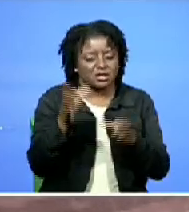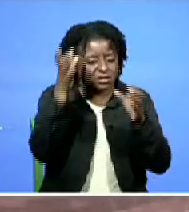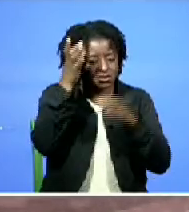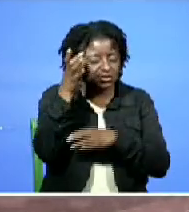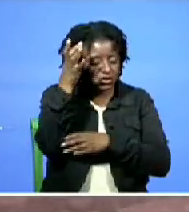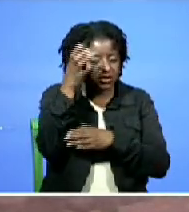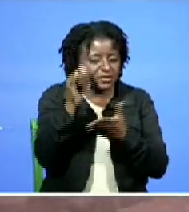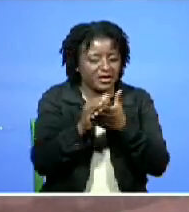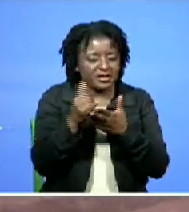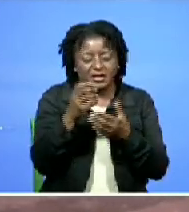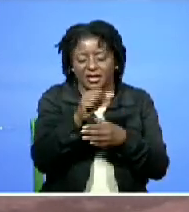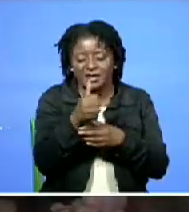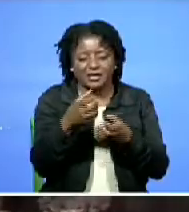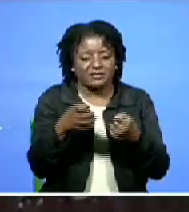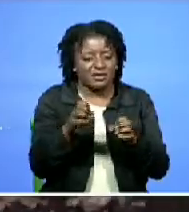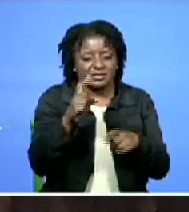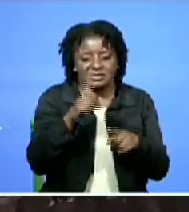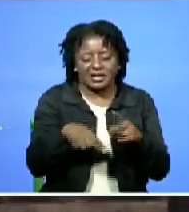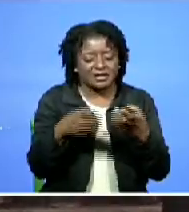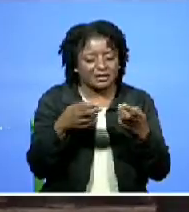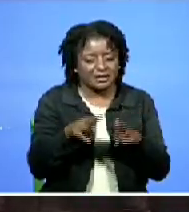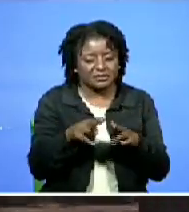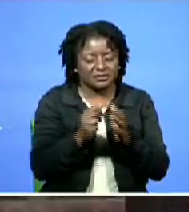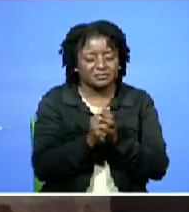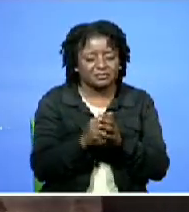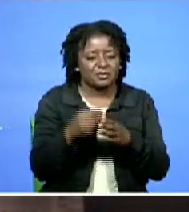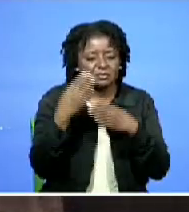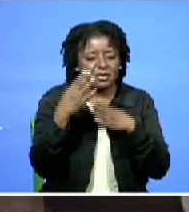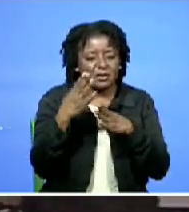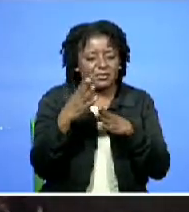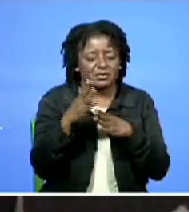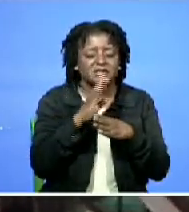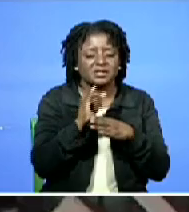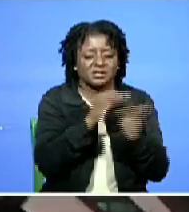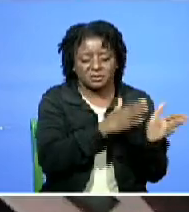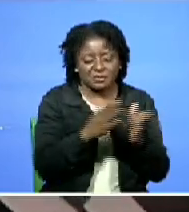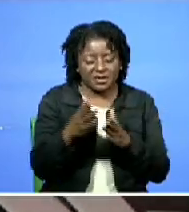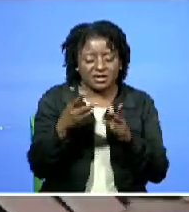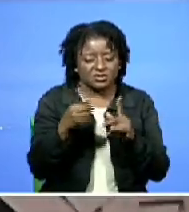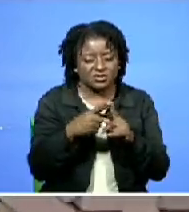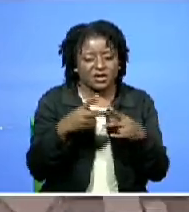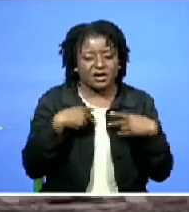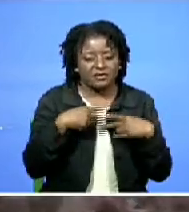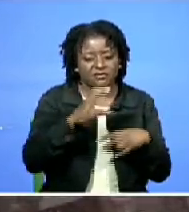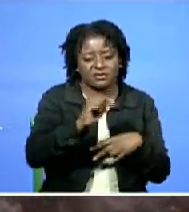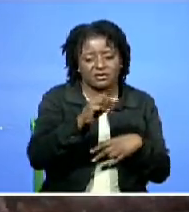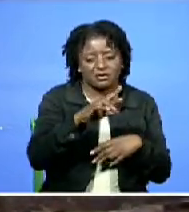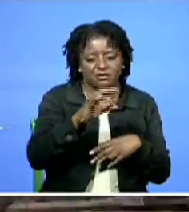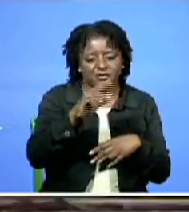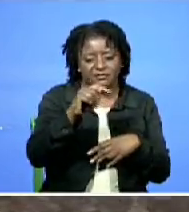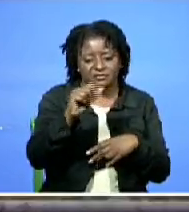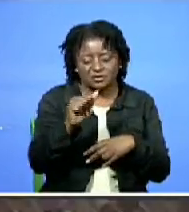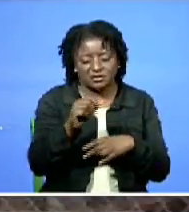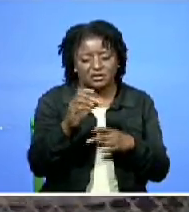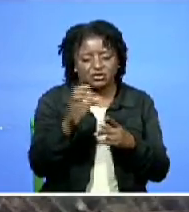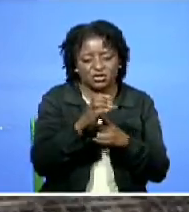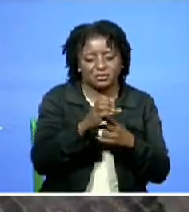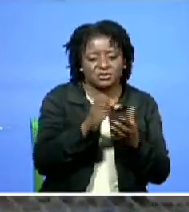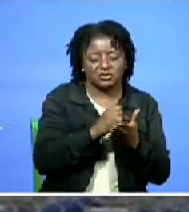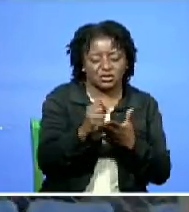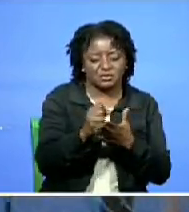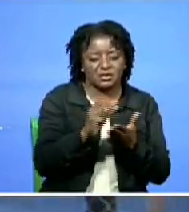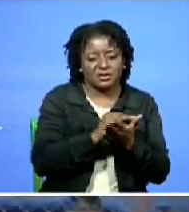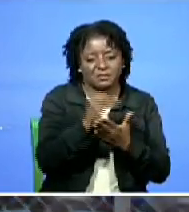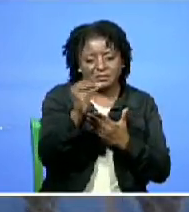executed successfully here at the top. The Bahamas is set to host the Charifta Championships March 30th to April 2nd at the